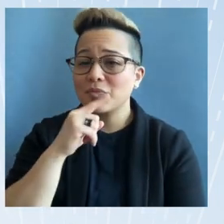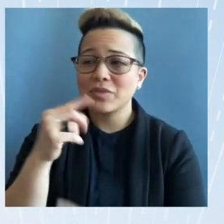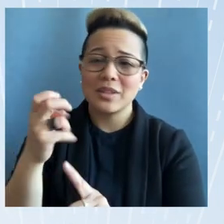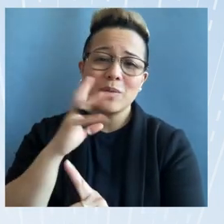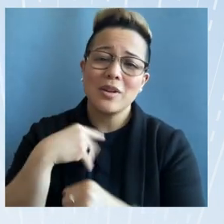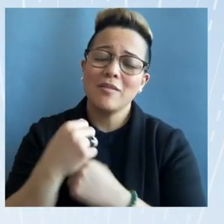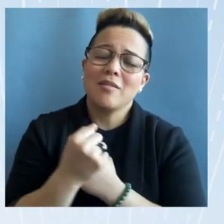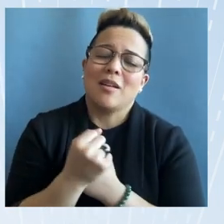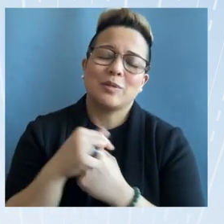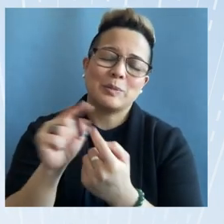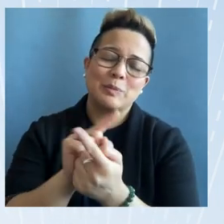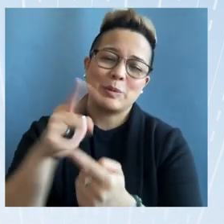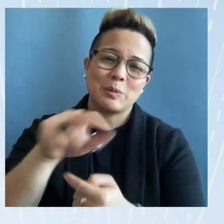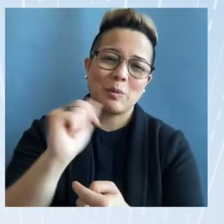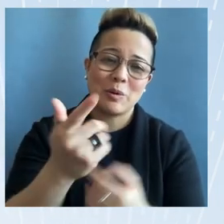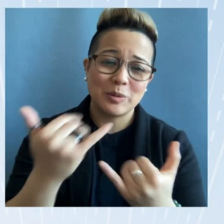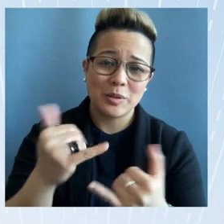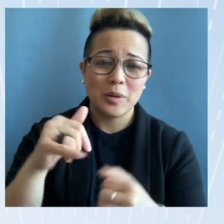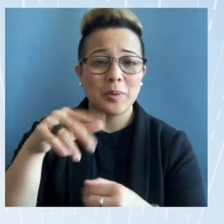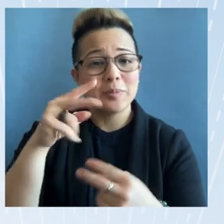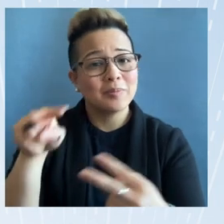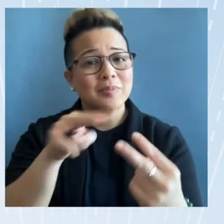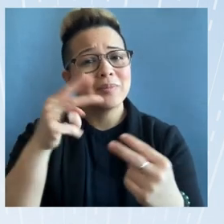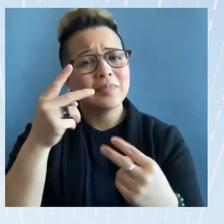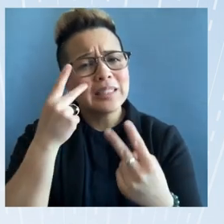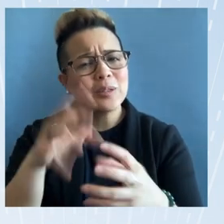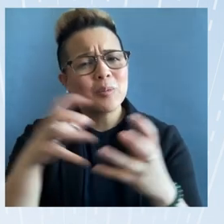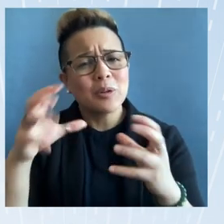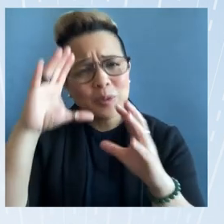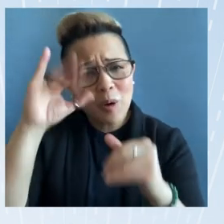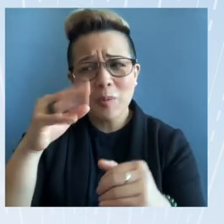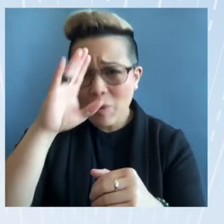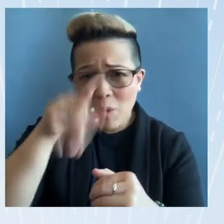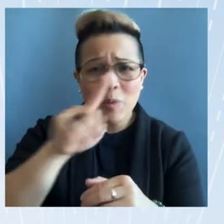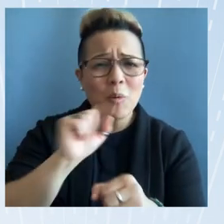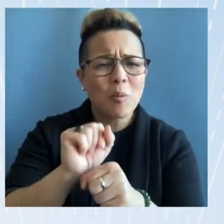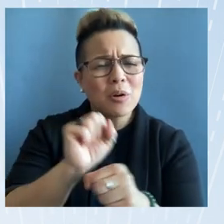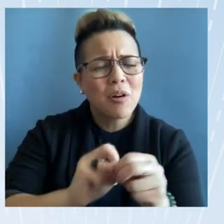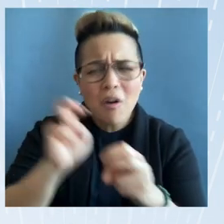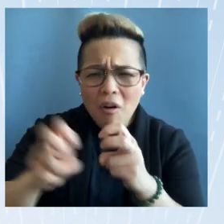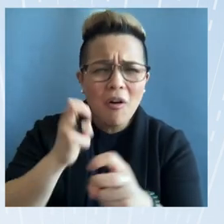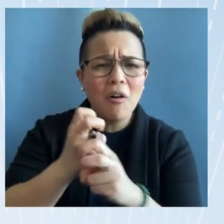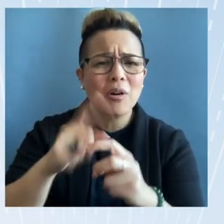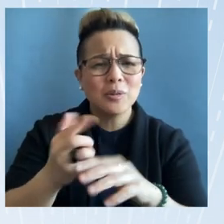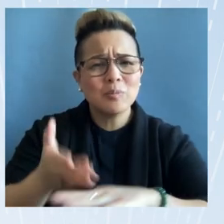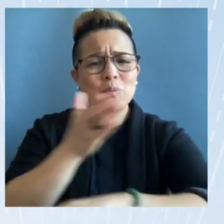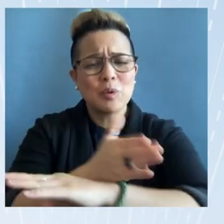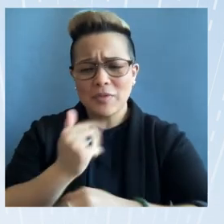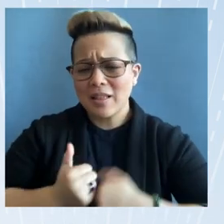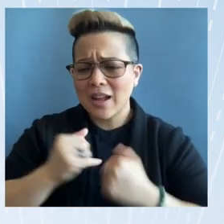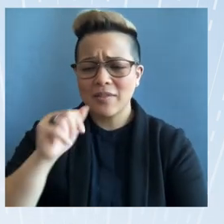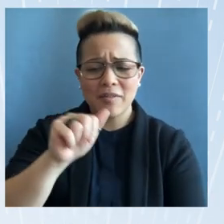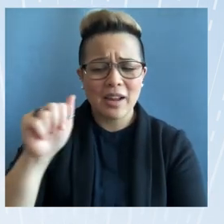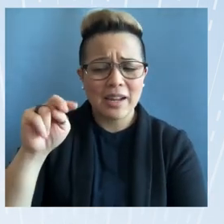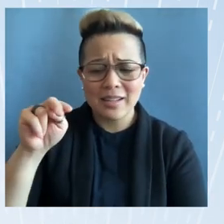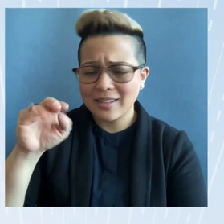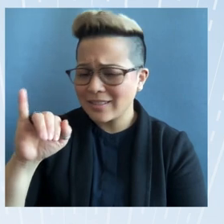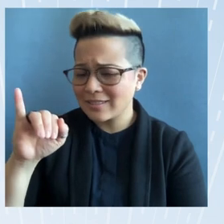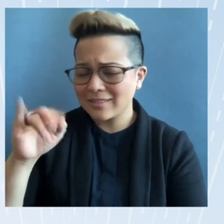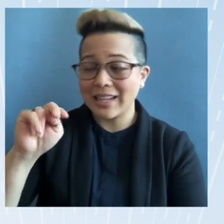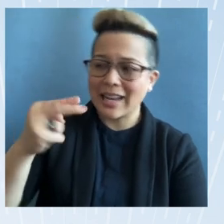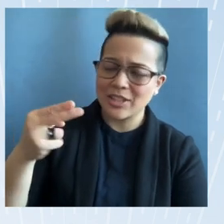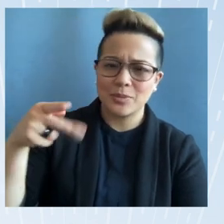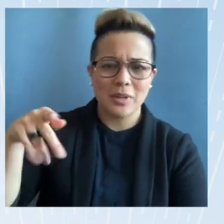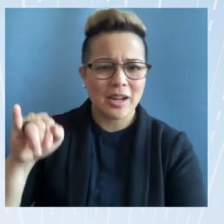you all today and find so much hope, knowing you're working so hard to improve the lives of the AA and NHPI communities, including finding ways to promote belonging and